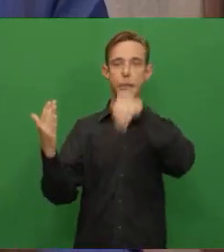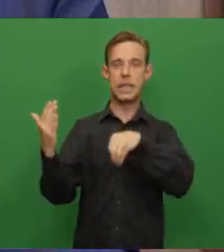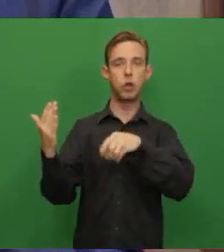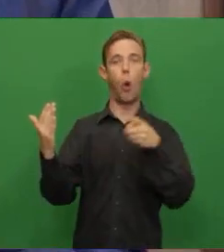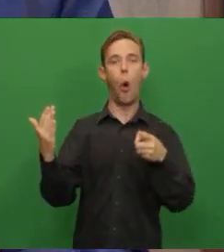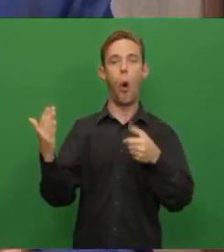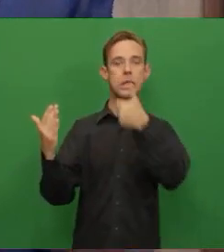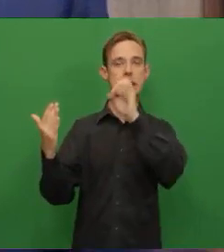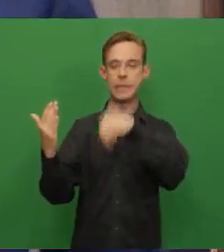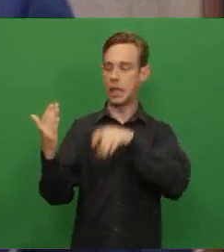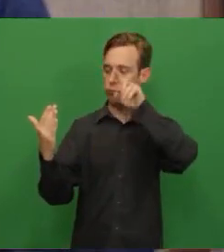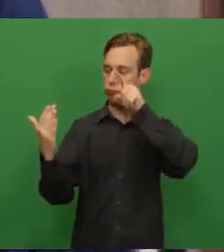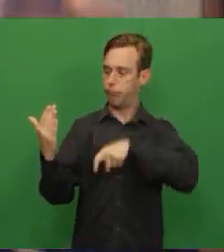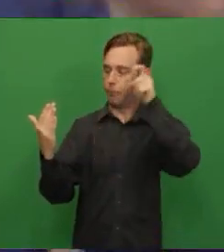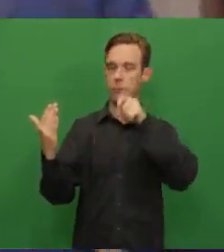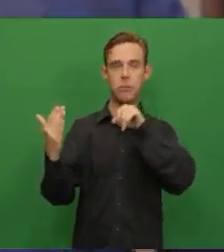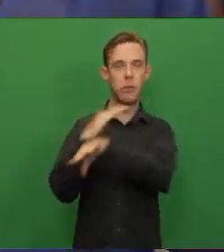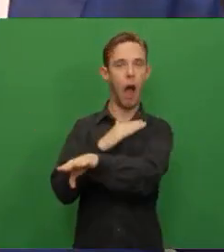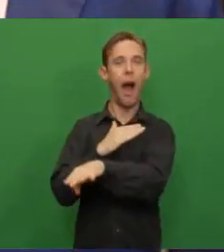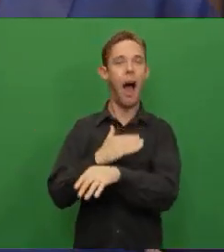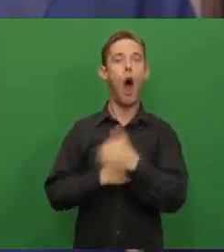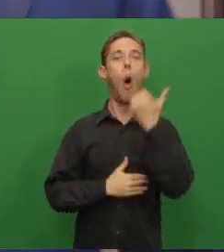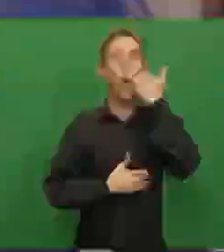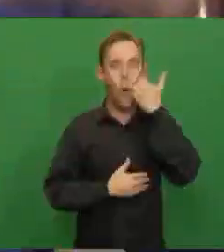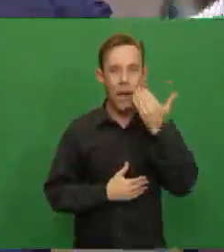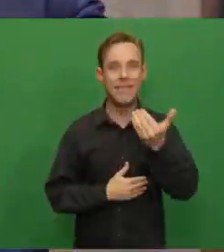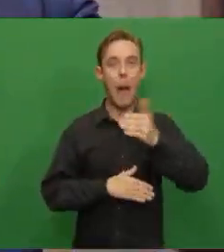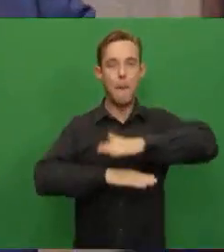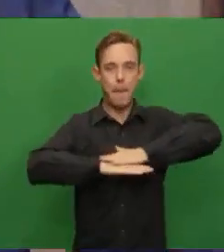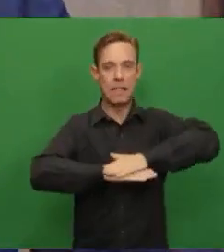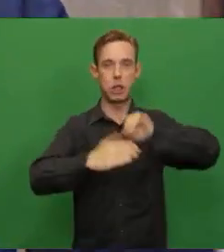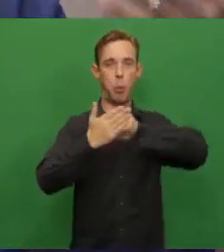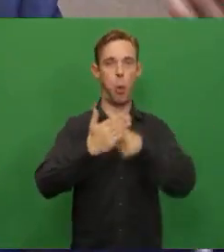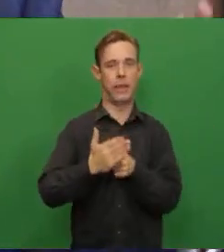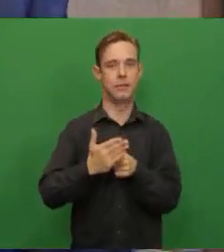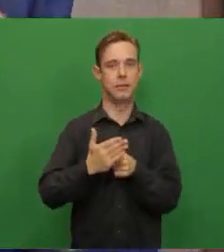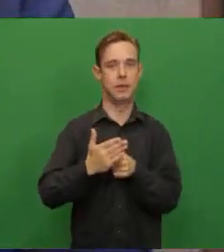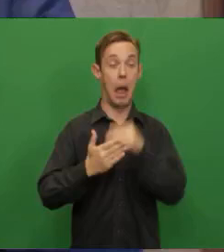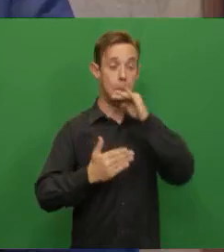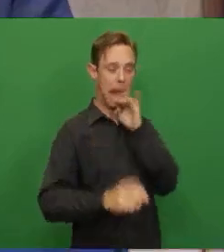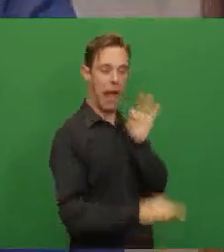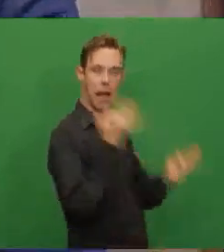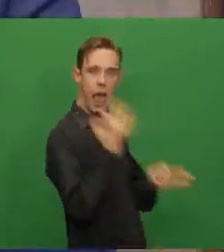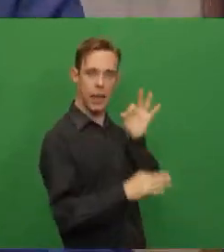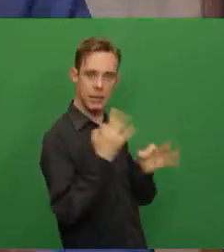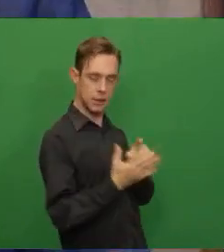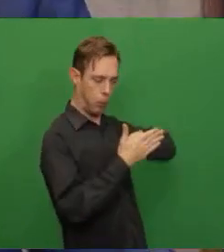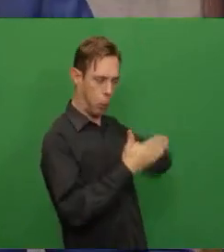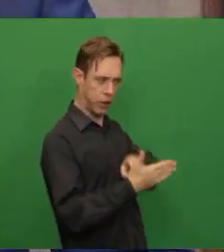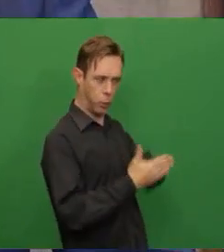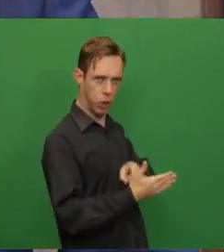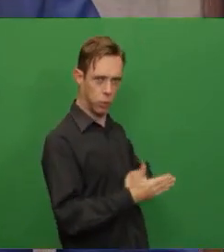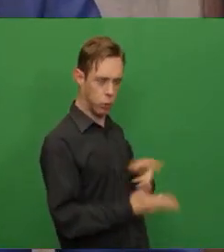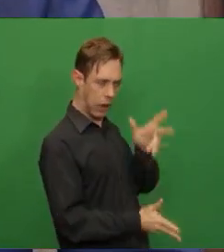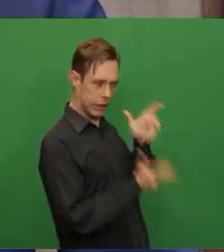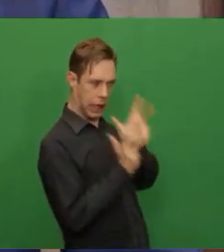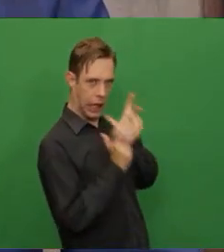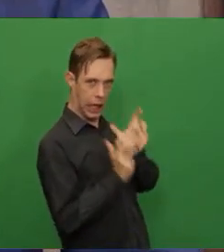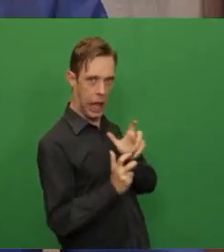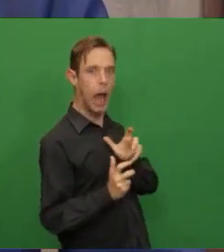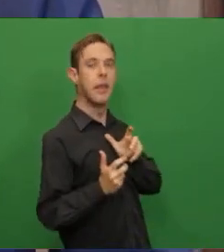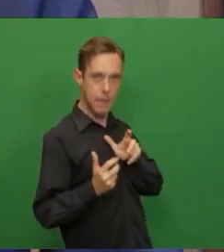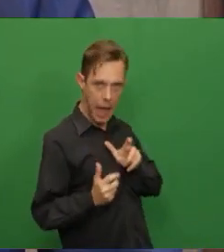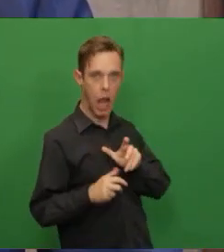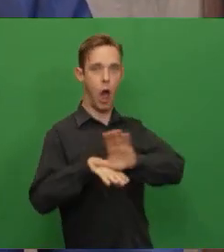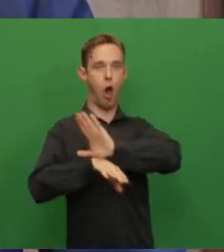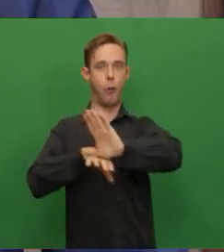take the midpoint. So it tells you that if you do all of these things, this is what the inflation would